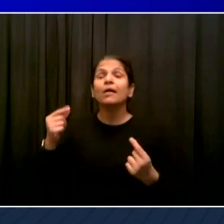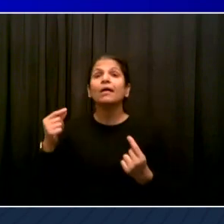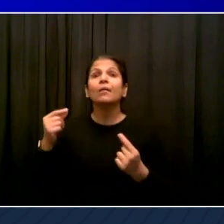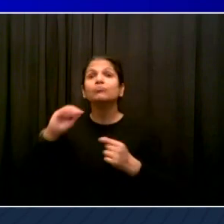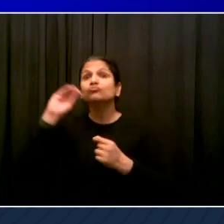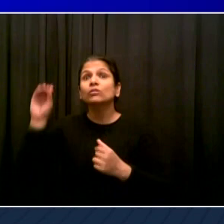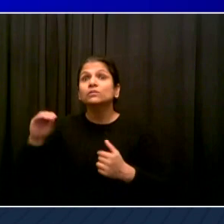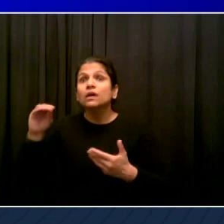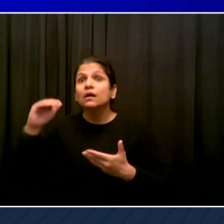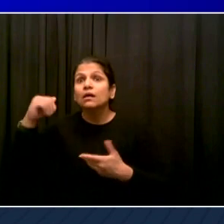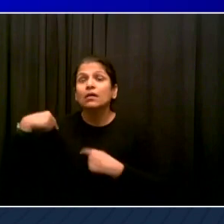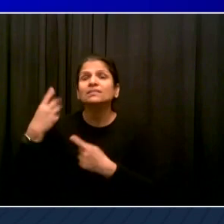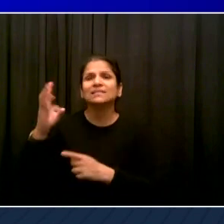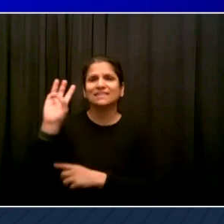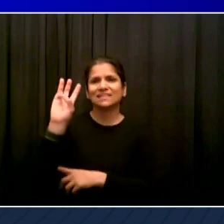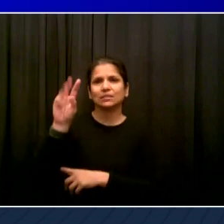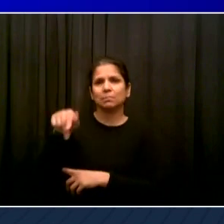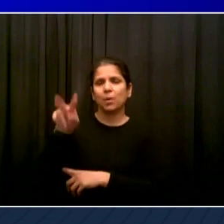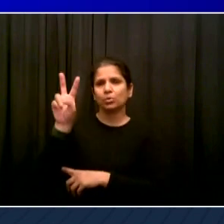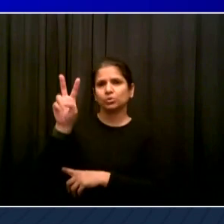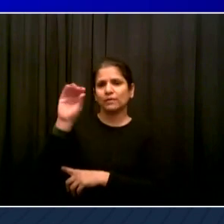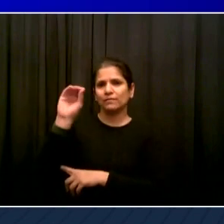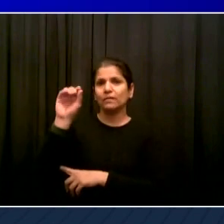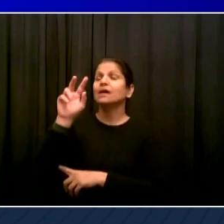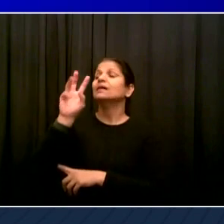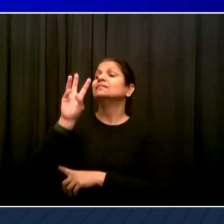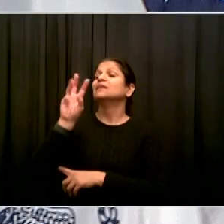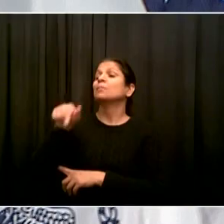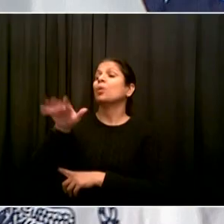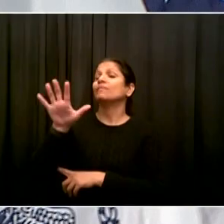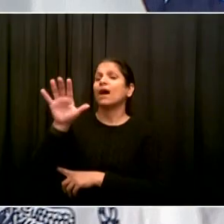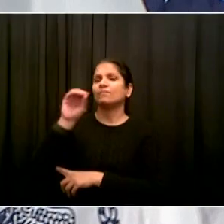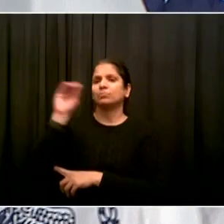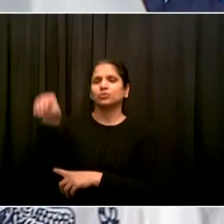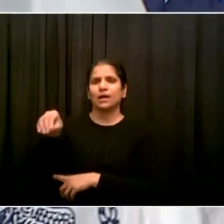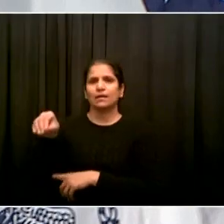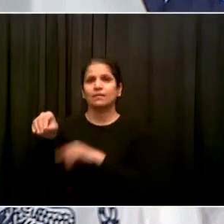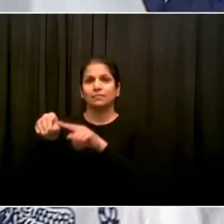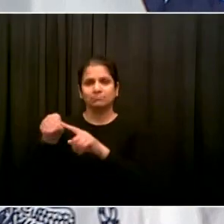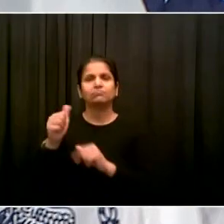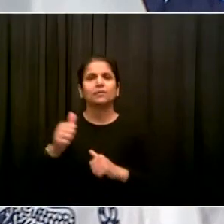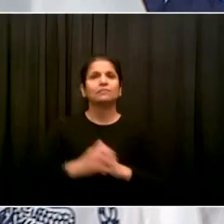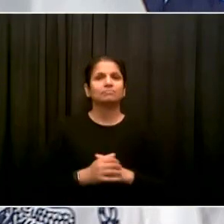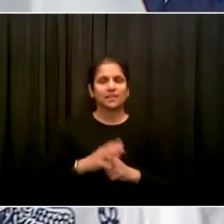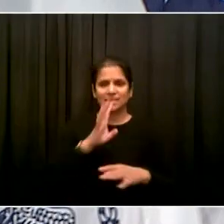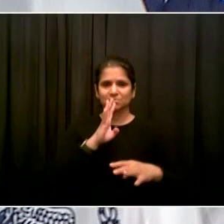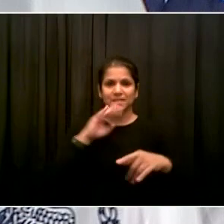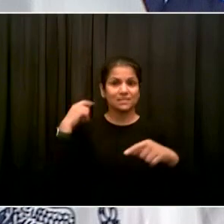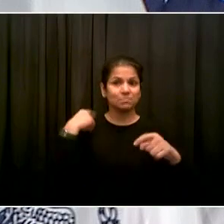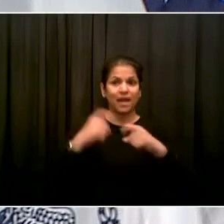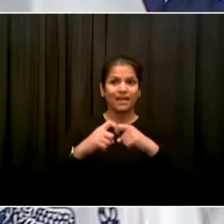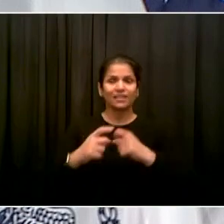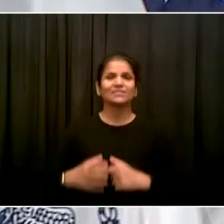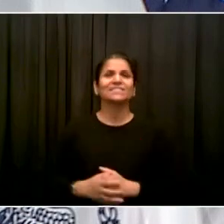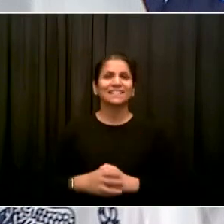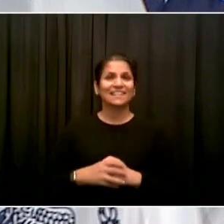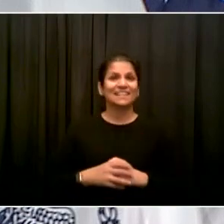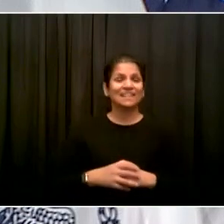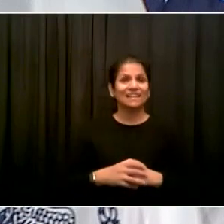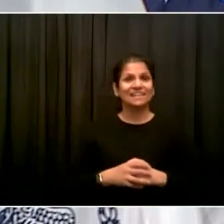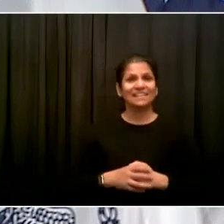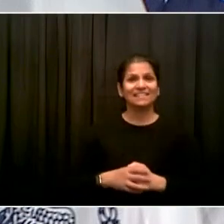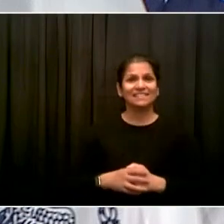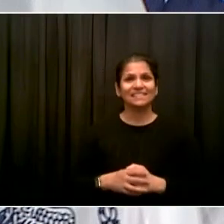average, 6.52%. I'm going to say a few words in Spanish, and I'm going to go back to a topic that everyone